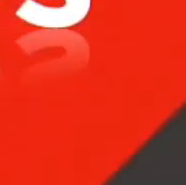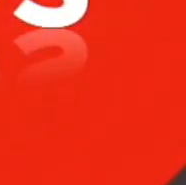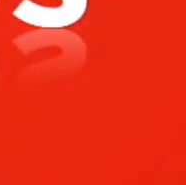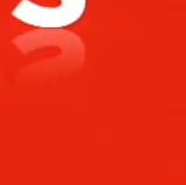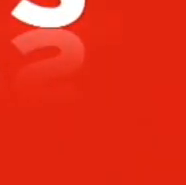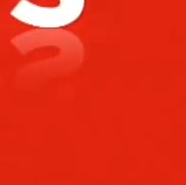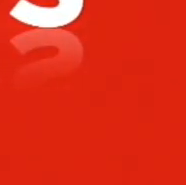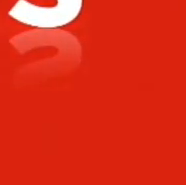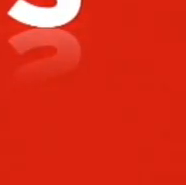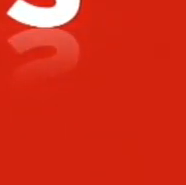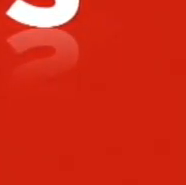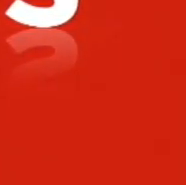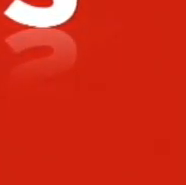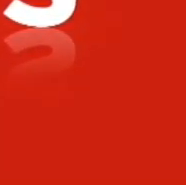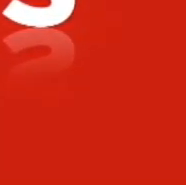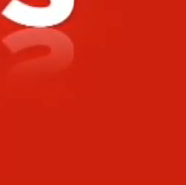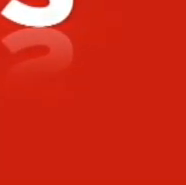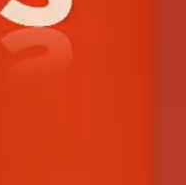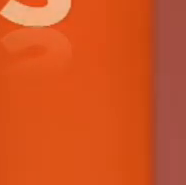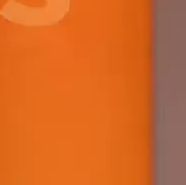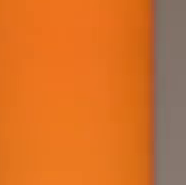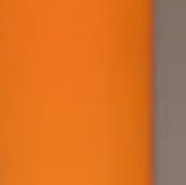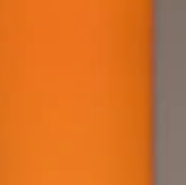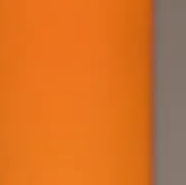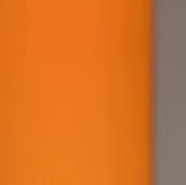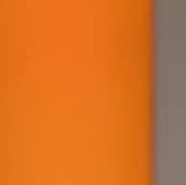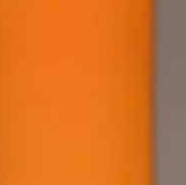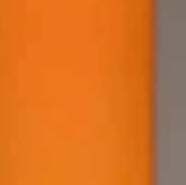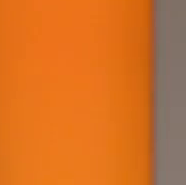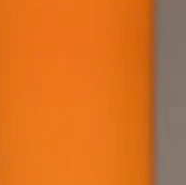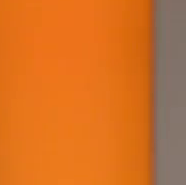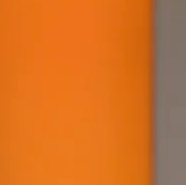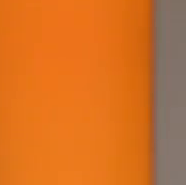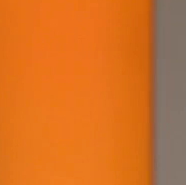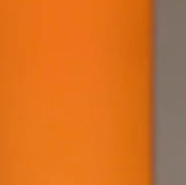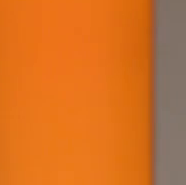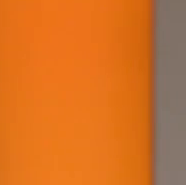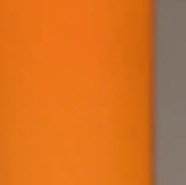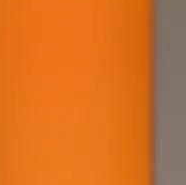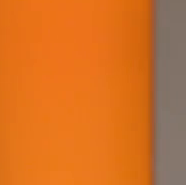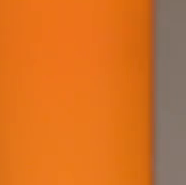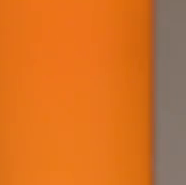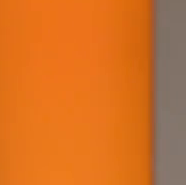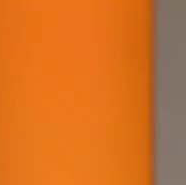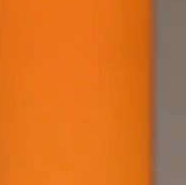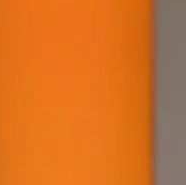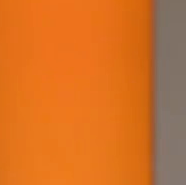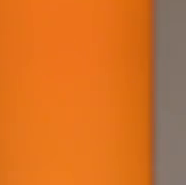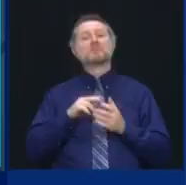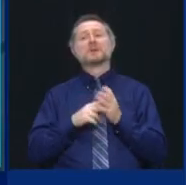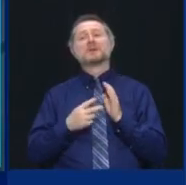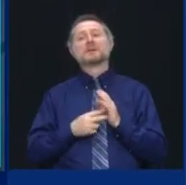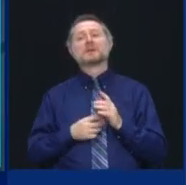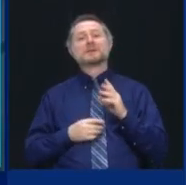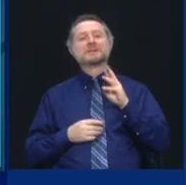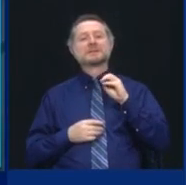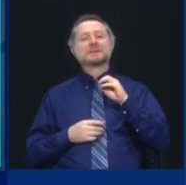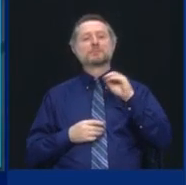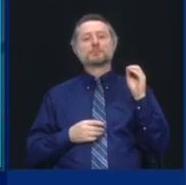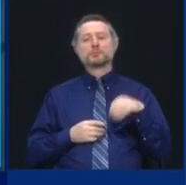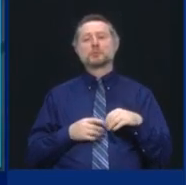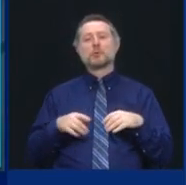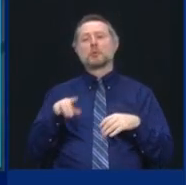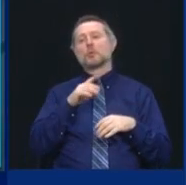This is breaking news. Governor Cuomo is giving an update on coronavirus in New York. Let's go to that now. New